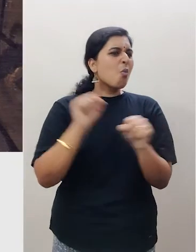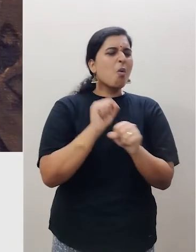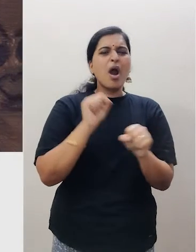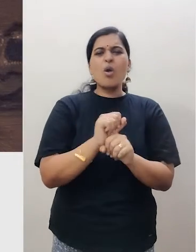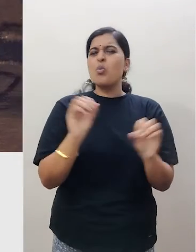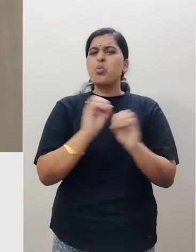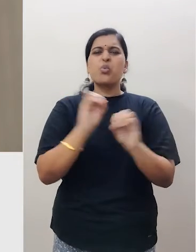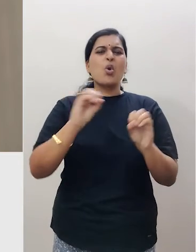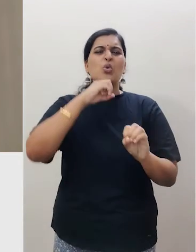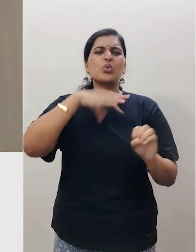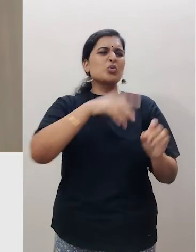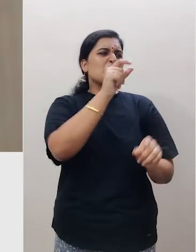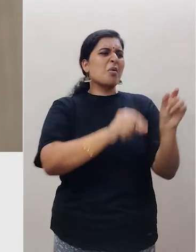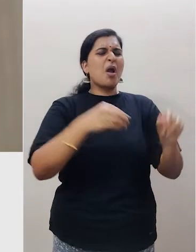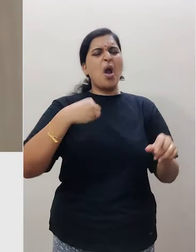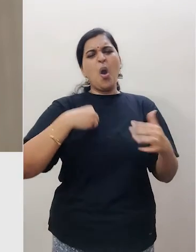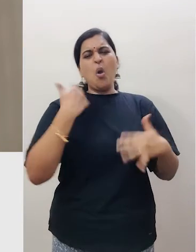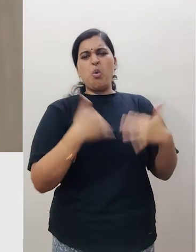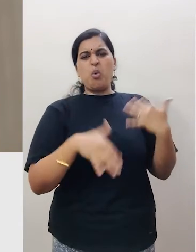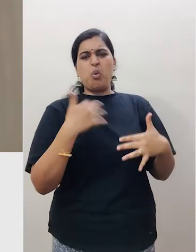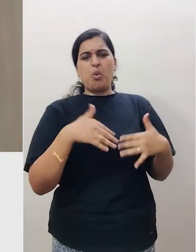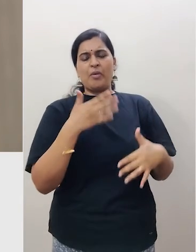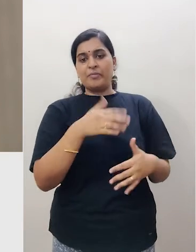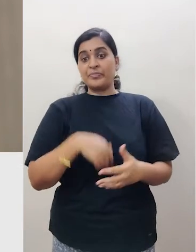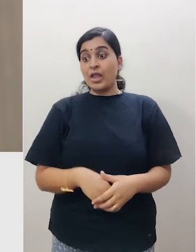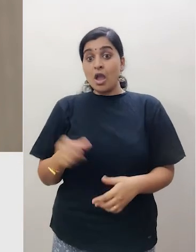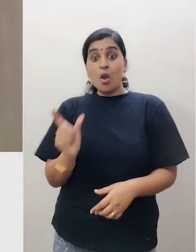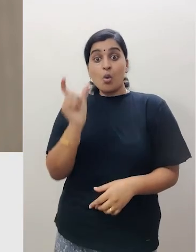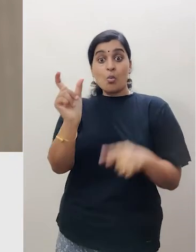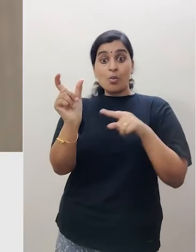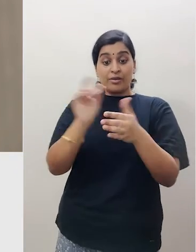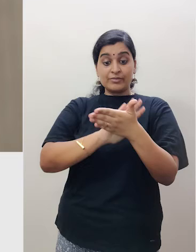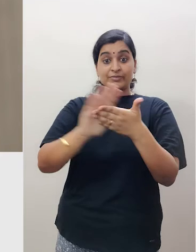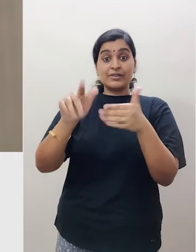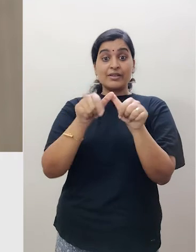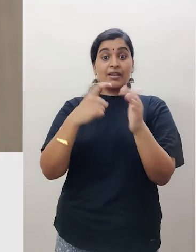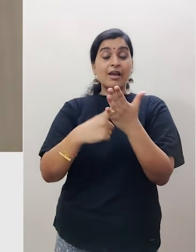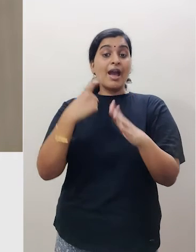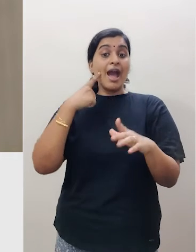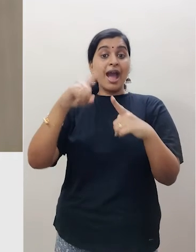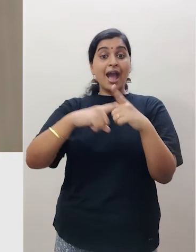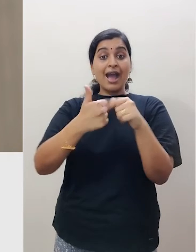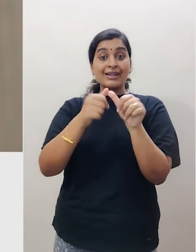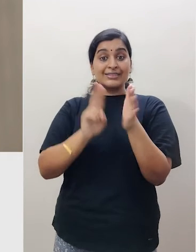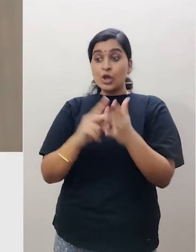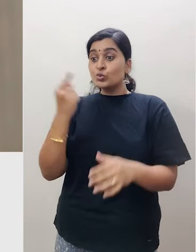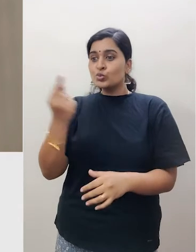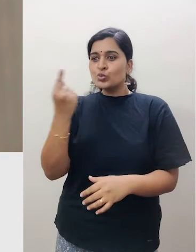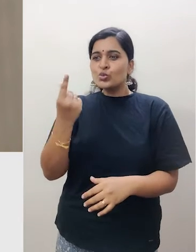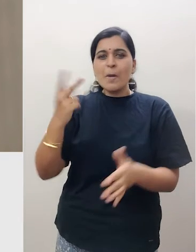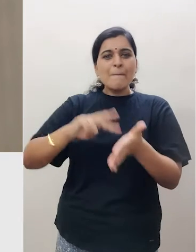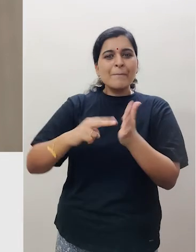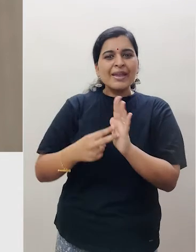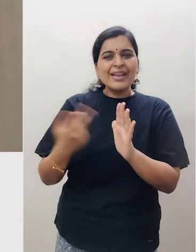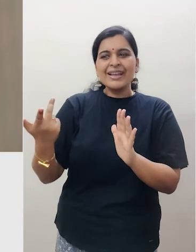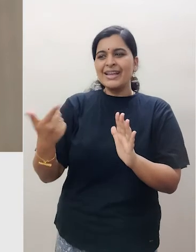struggle. The use of the word Harijun is a strong reminder of the caste discrimination re-elevated by colonial